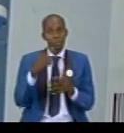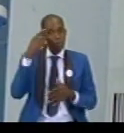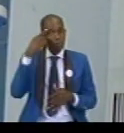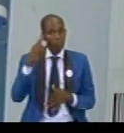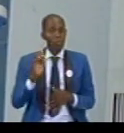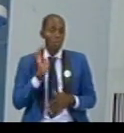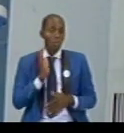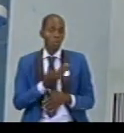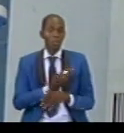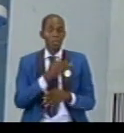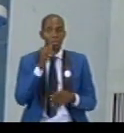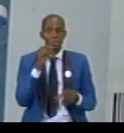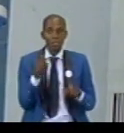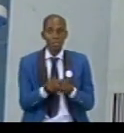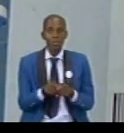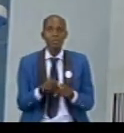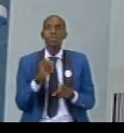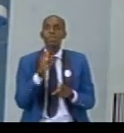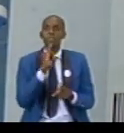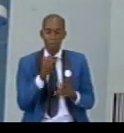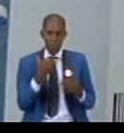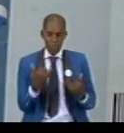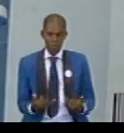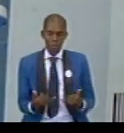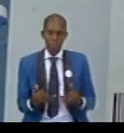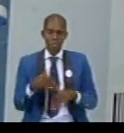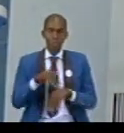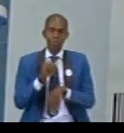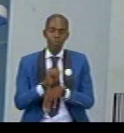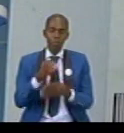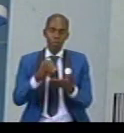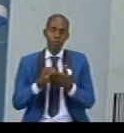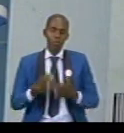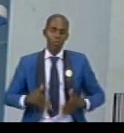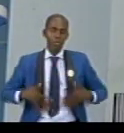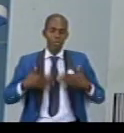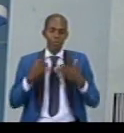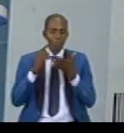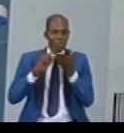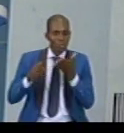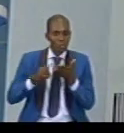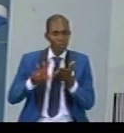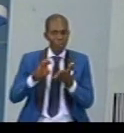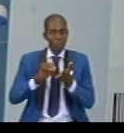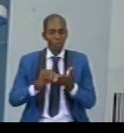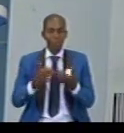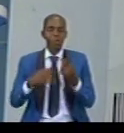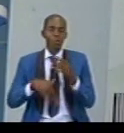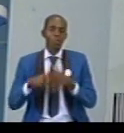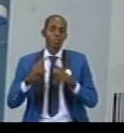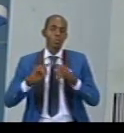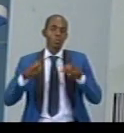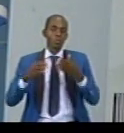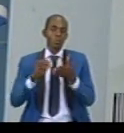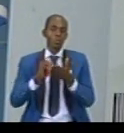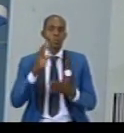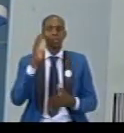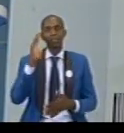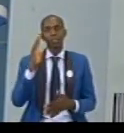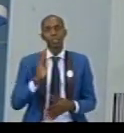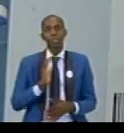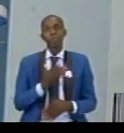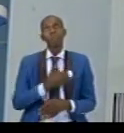our sister, is already at work in your own life. Check it up. Come here and give your testimony. Our God